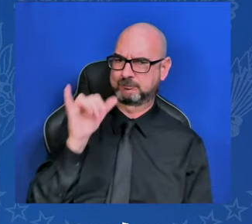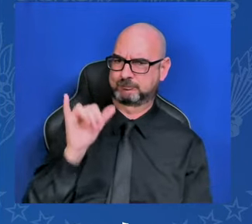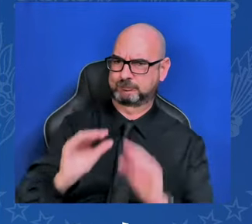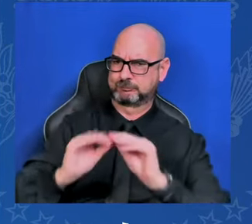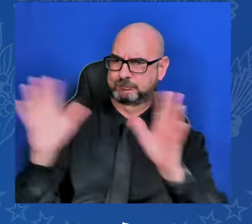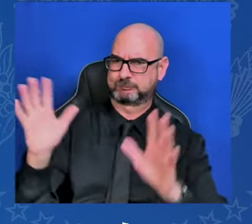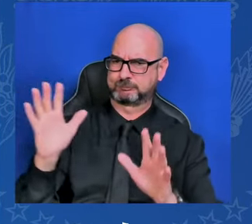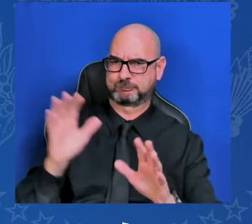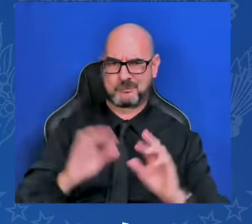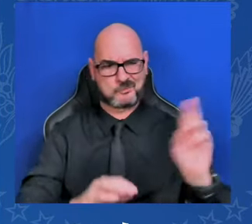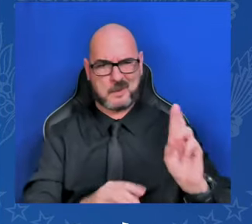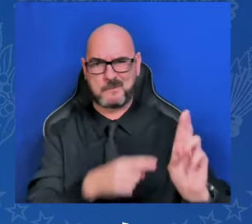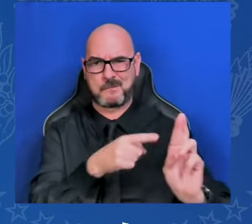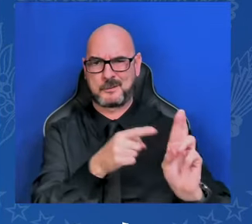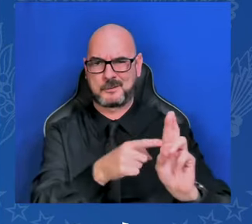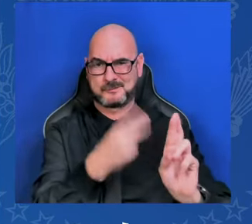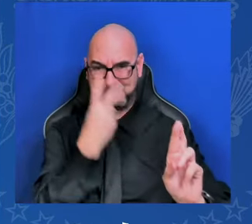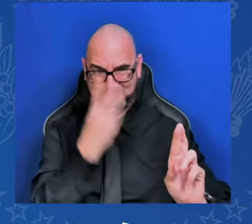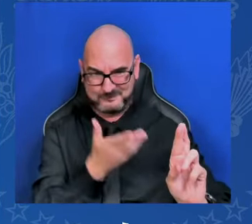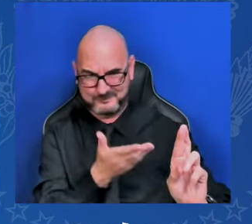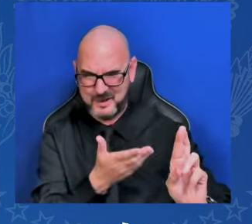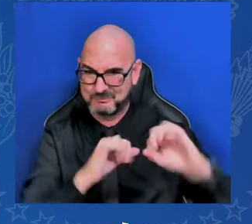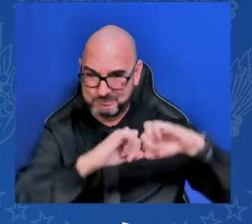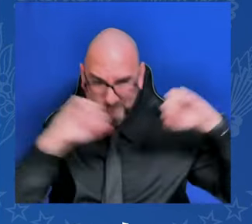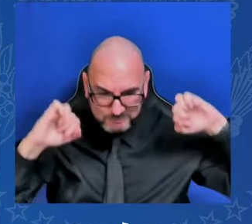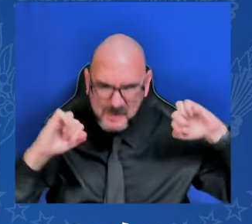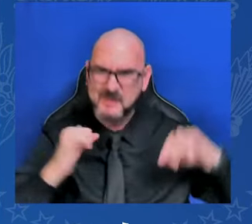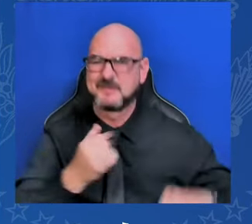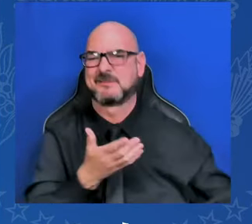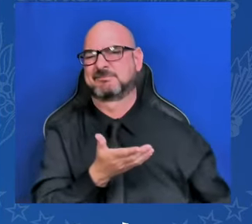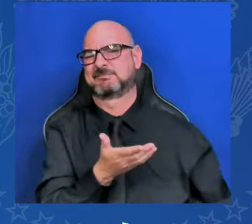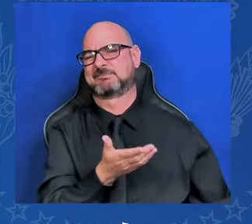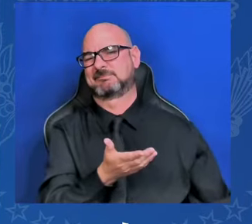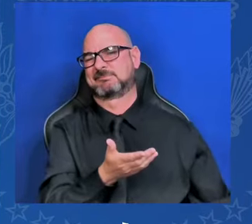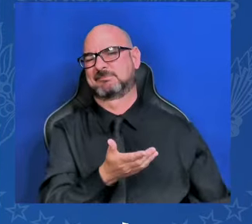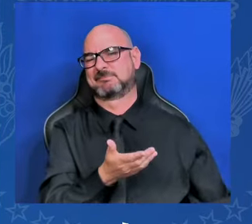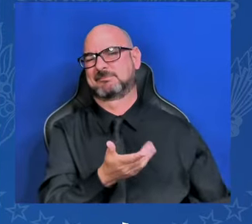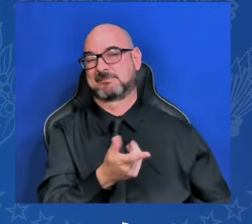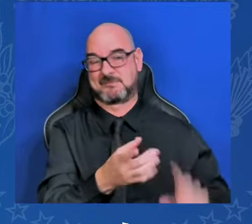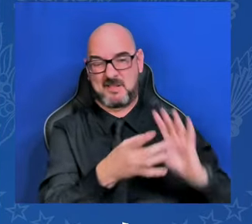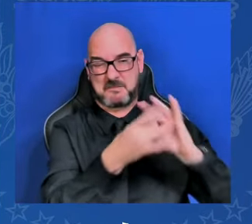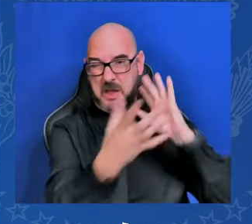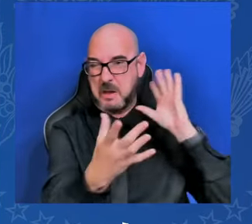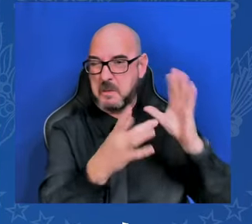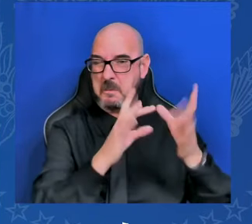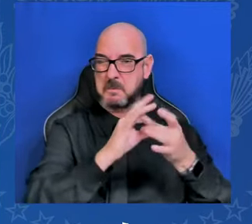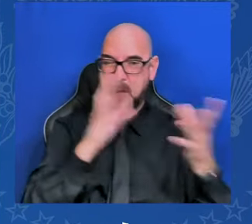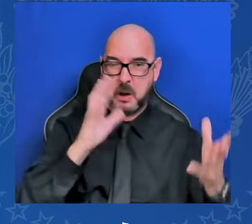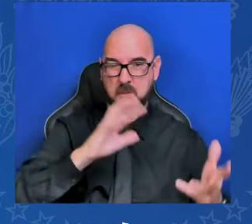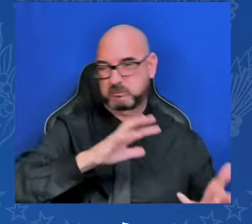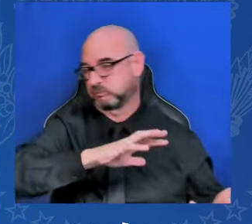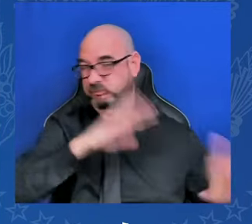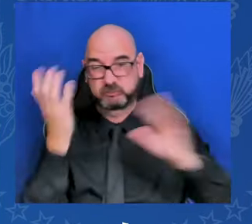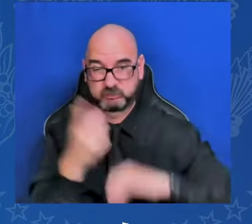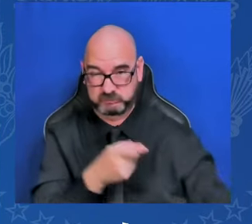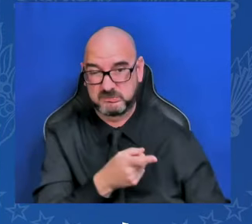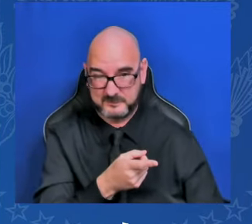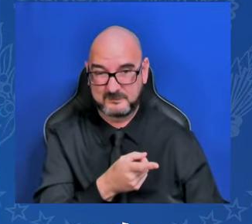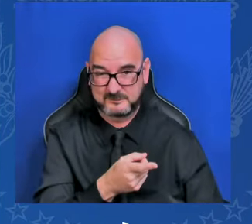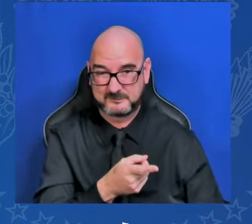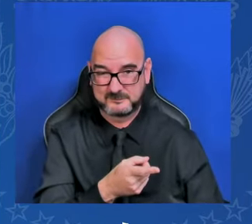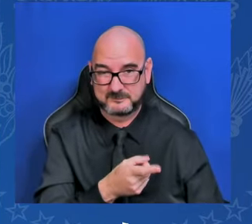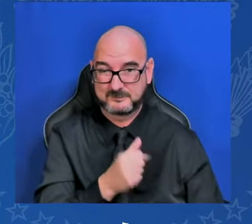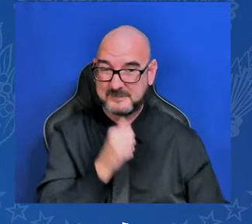and again, Republicans show they're a party of chaos and disunion. This is not your father's Republican Party. They shout